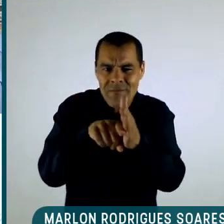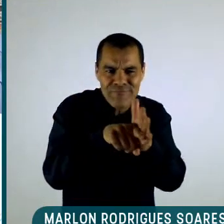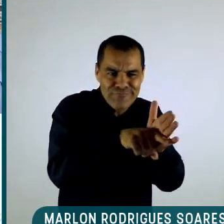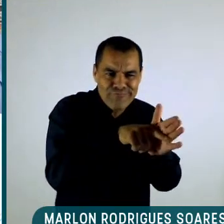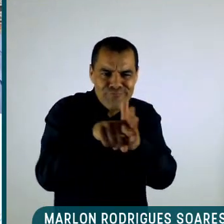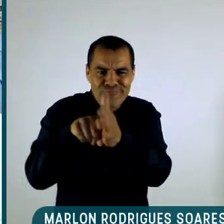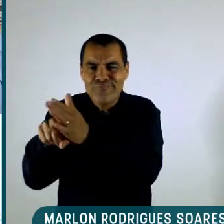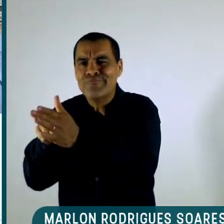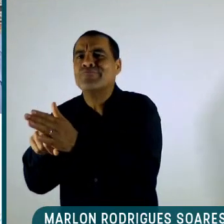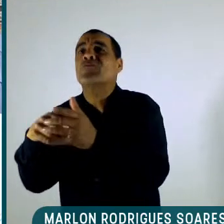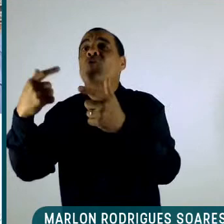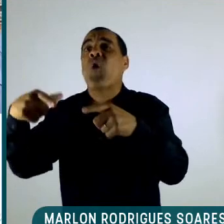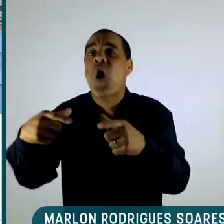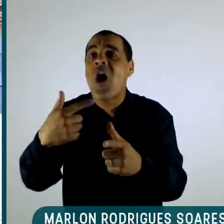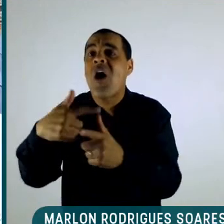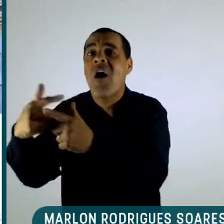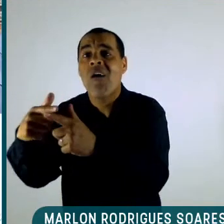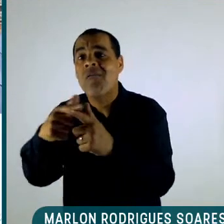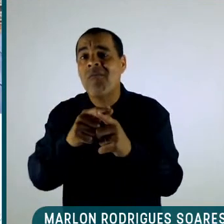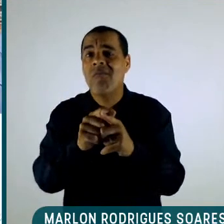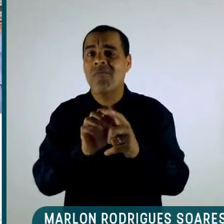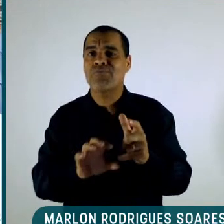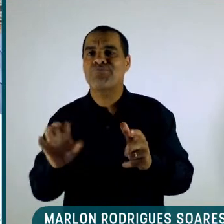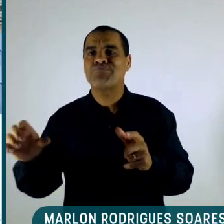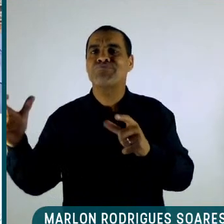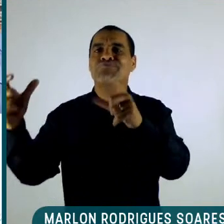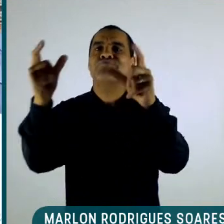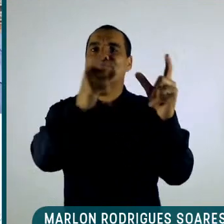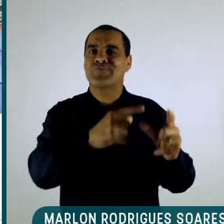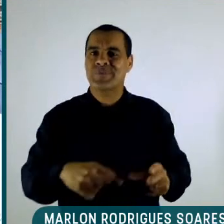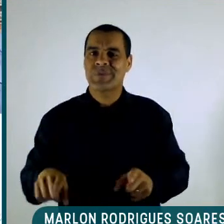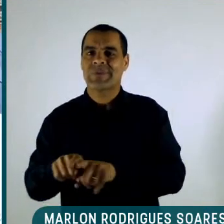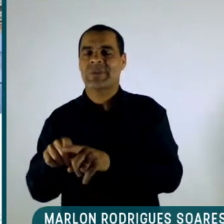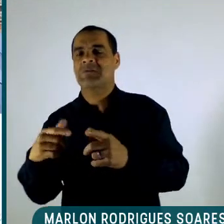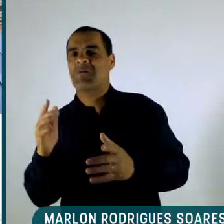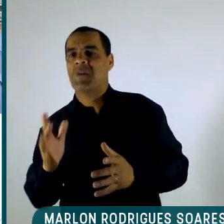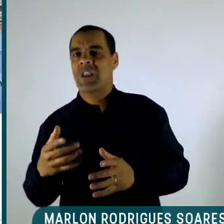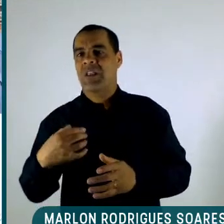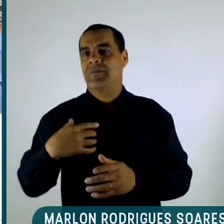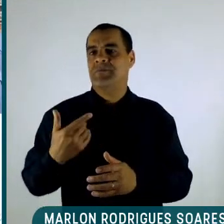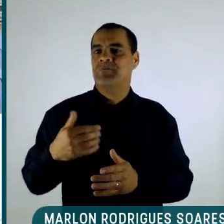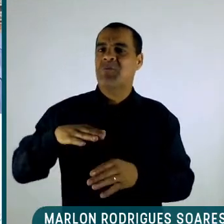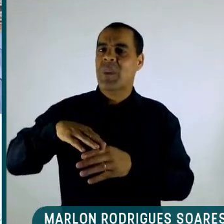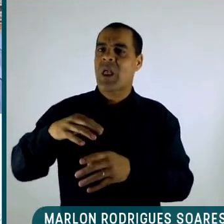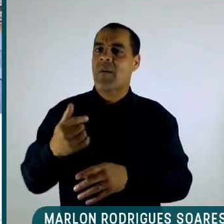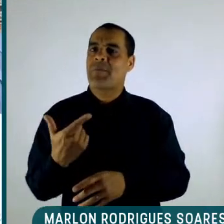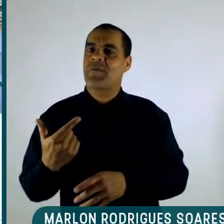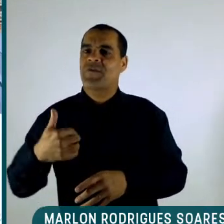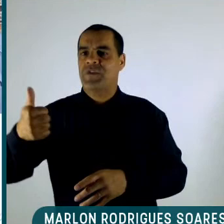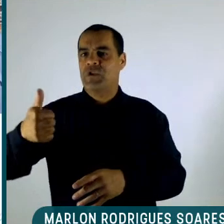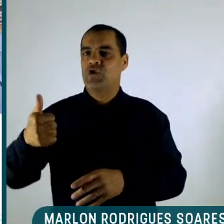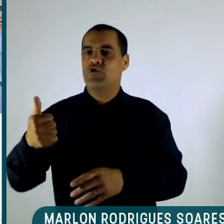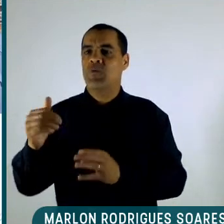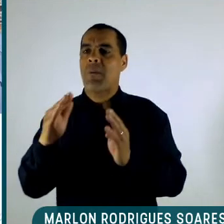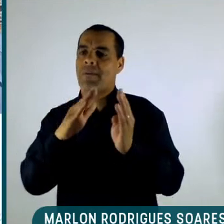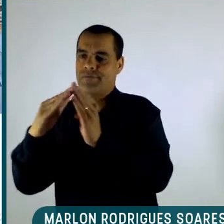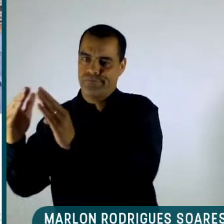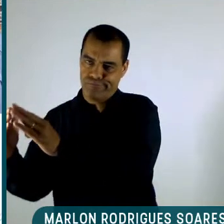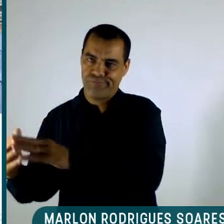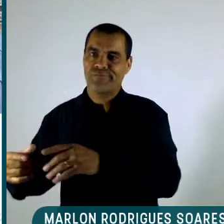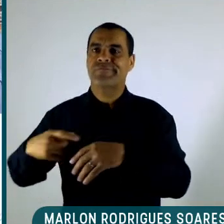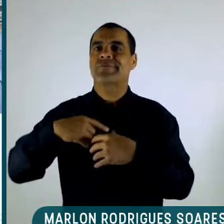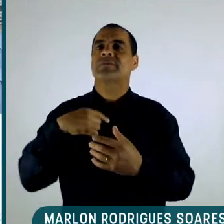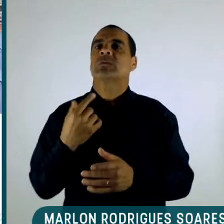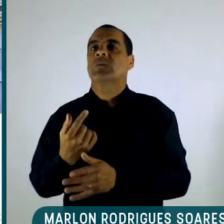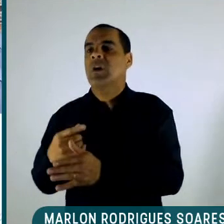community, and we were at that moment considering we had 21 homicides, but we have identified to have much